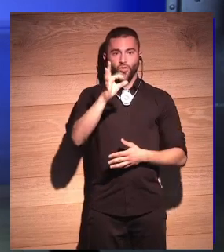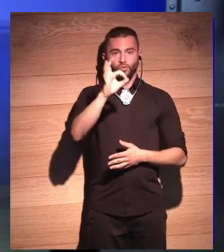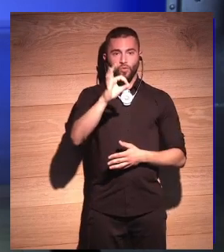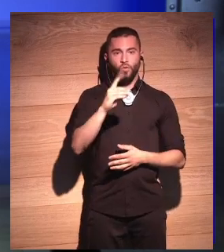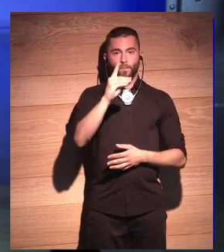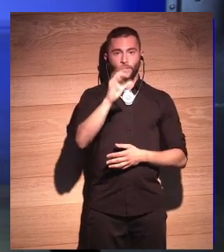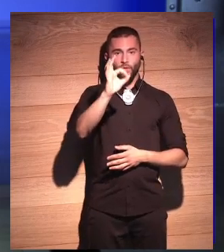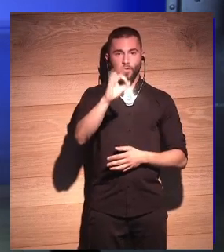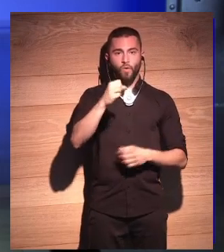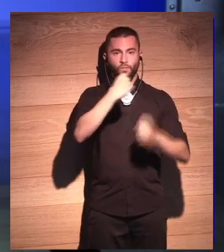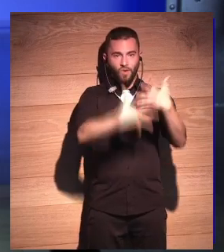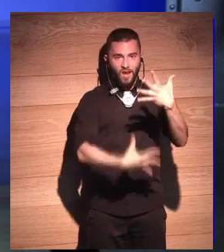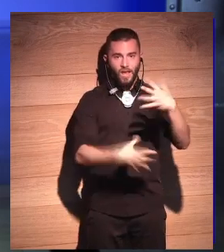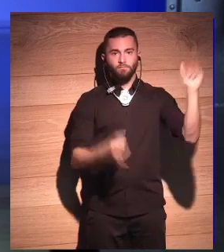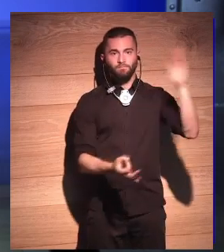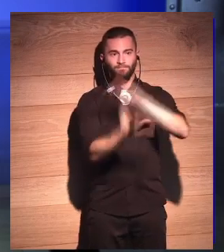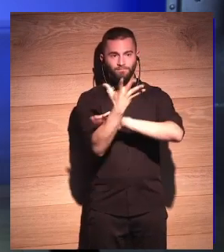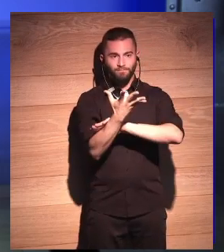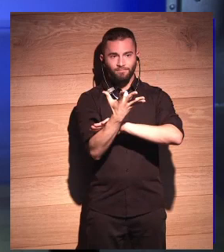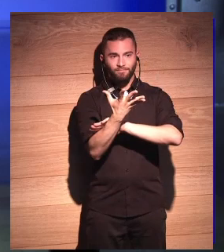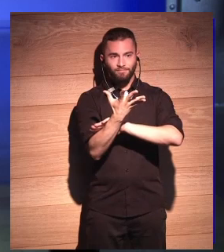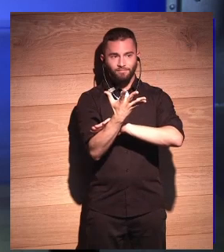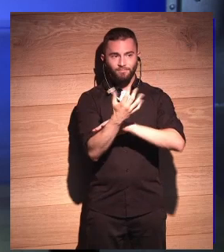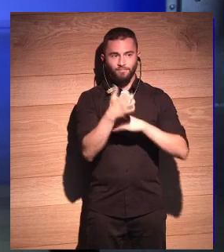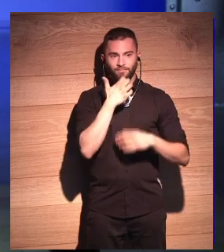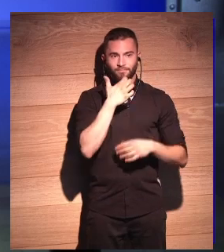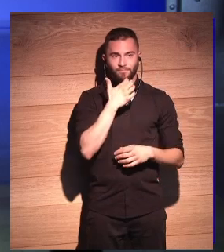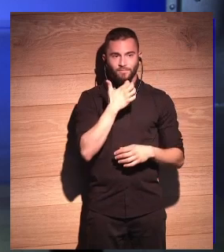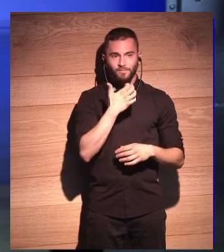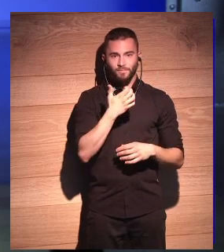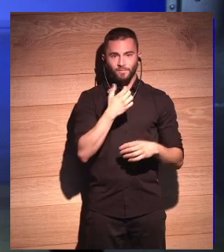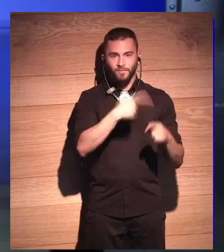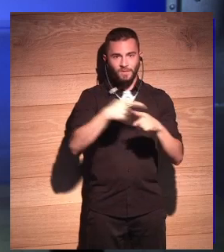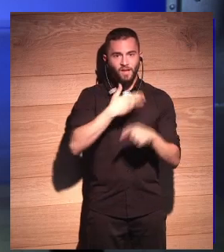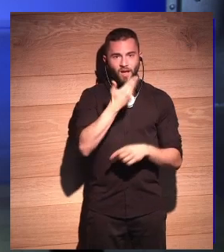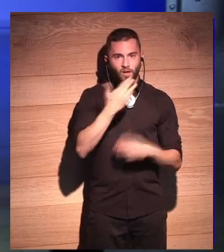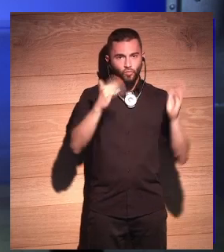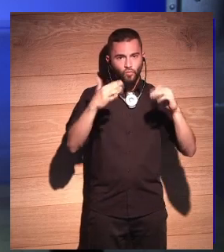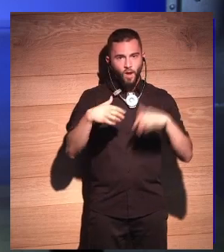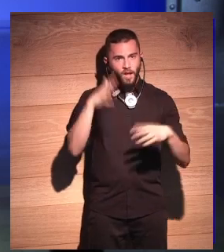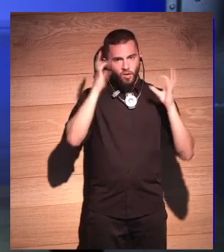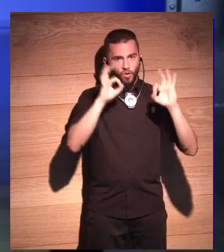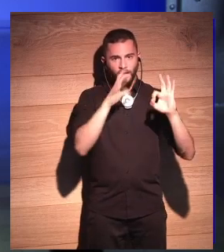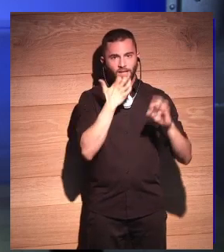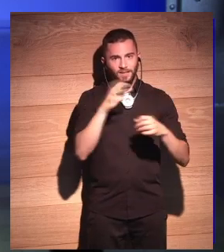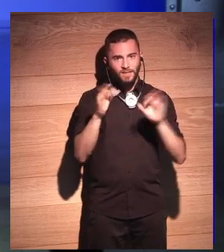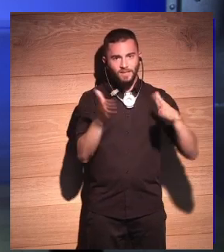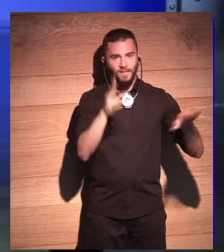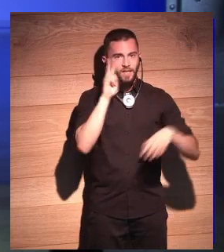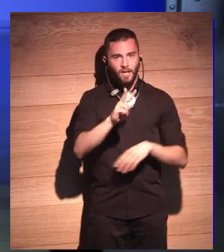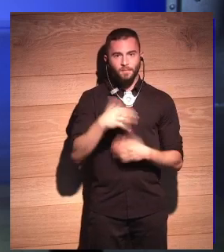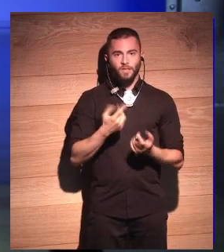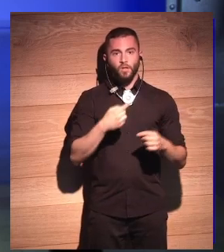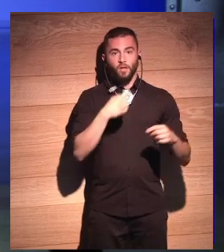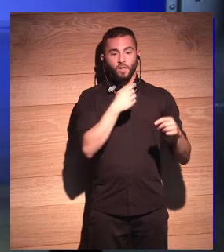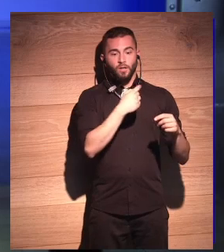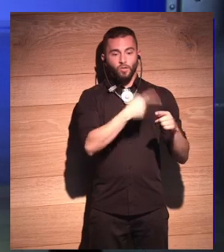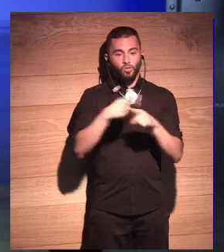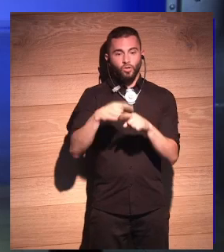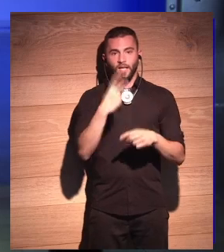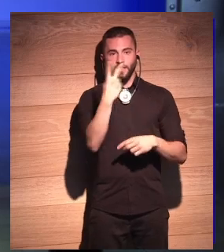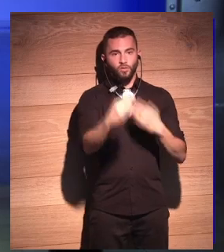show. Someone built an app which used AI to identify what it was looking at, and it would only tell you two things: if it was a hot